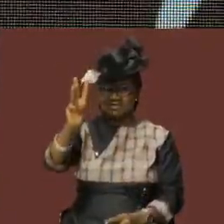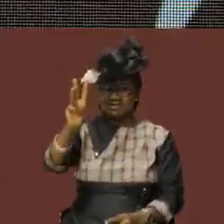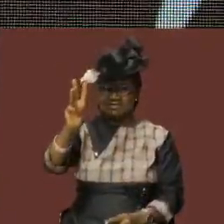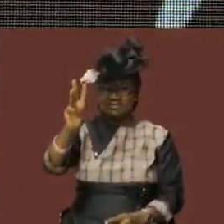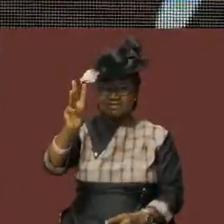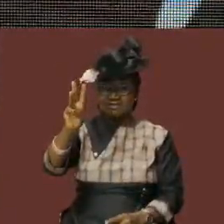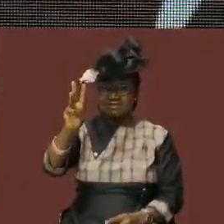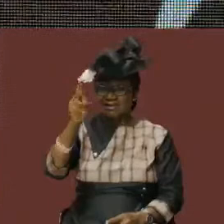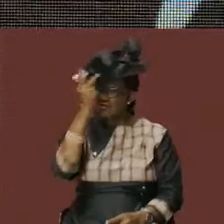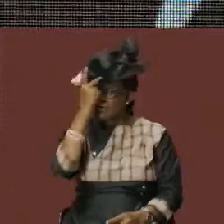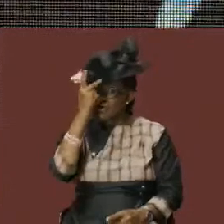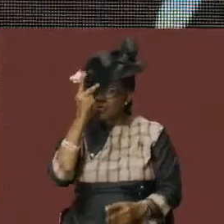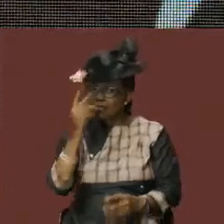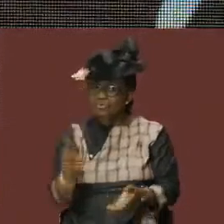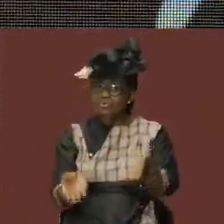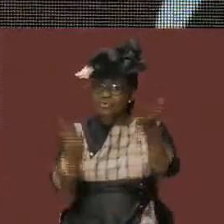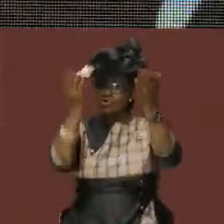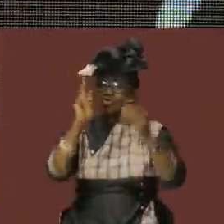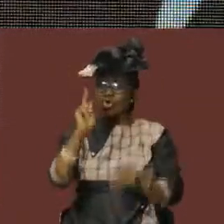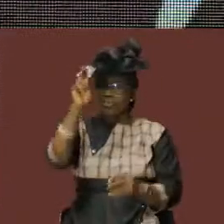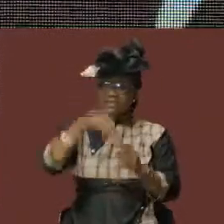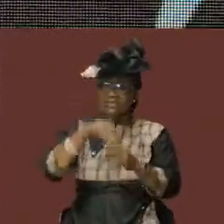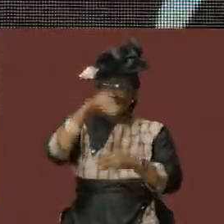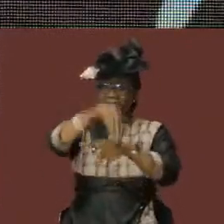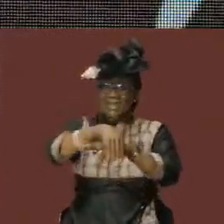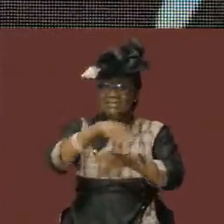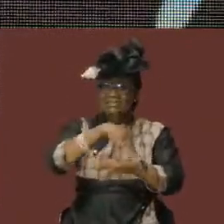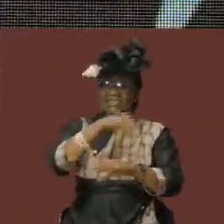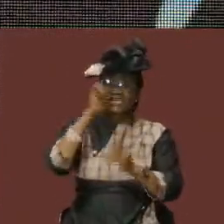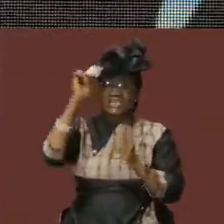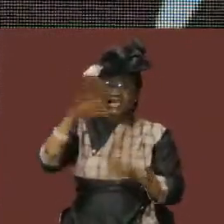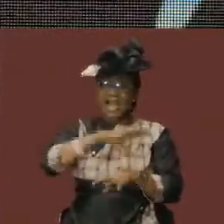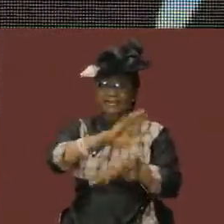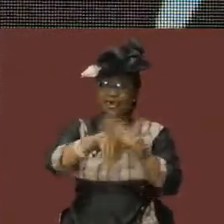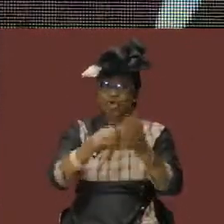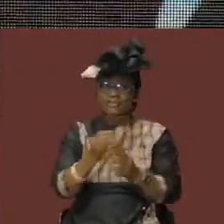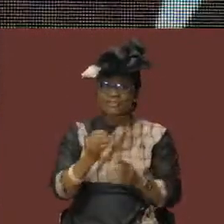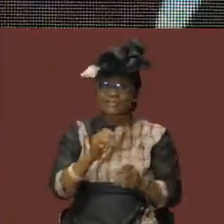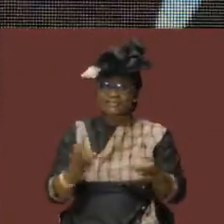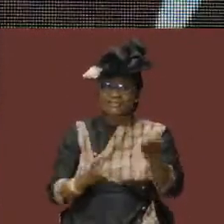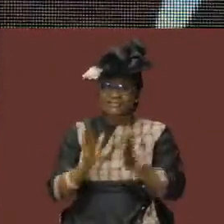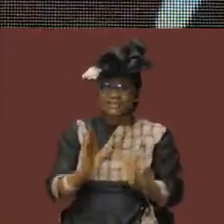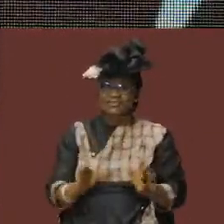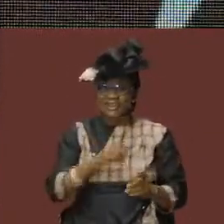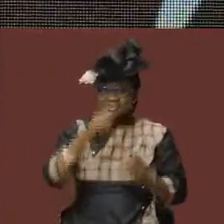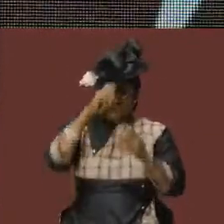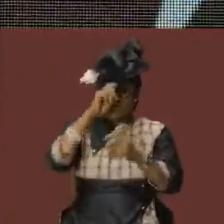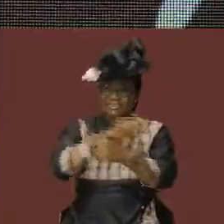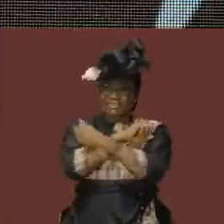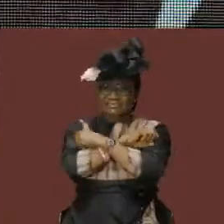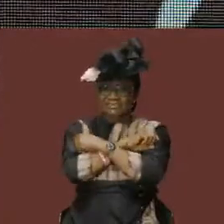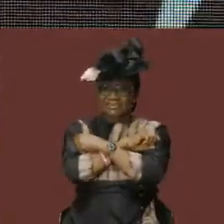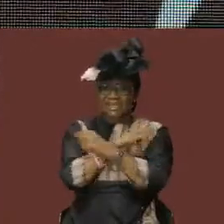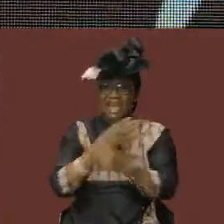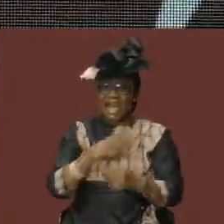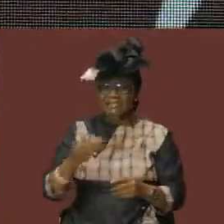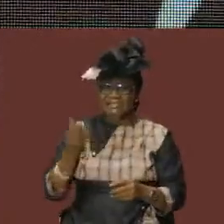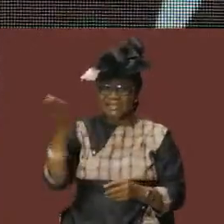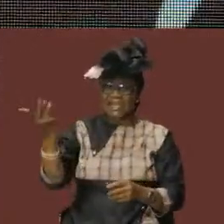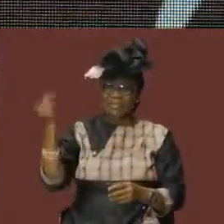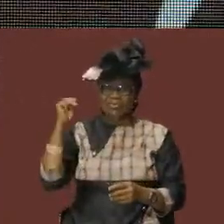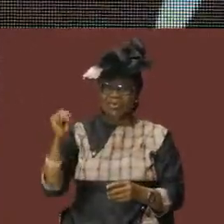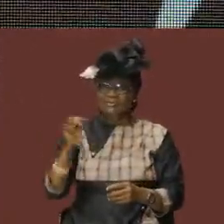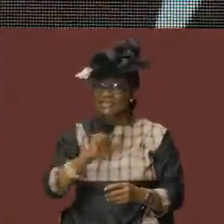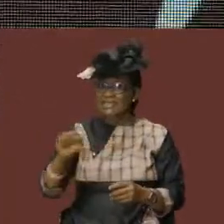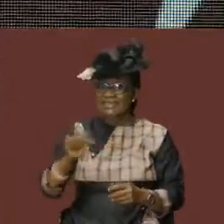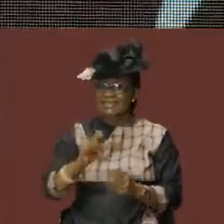And Pharaoh rose up in the night, he and all his servants and all the Egyptians. And there was a great cry